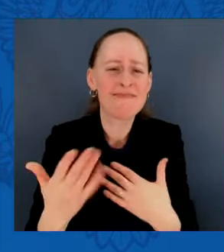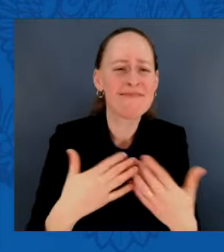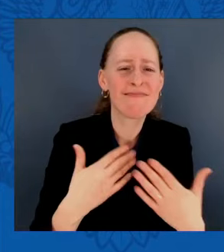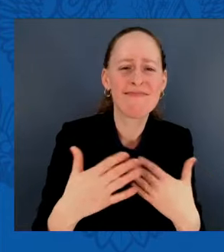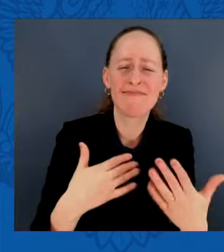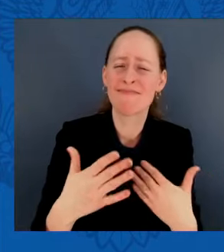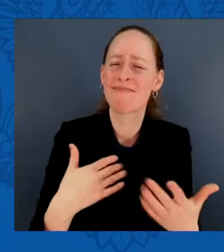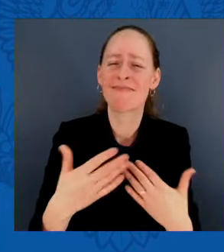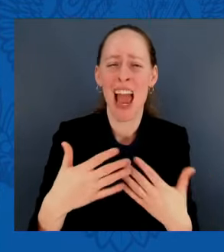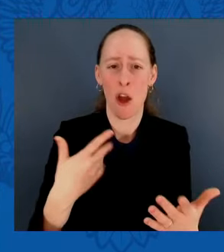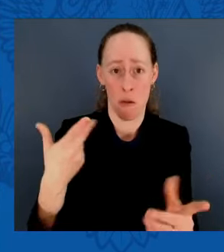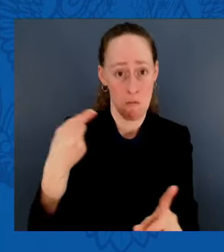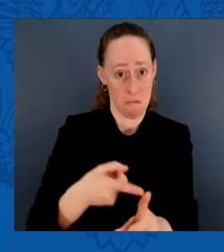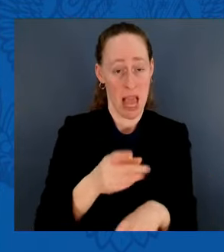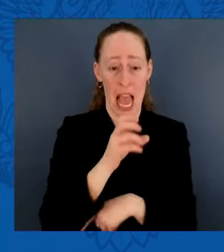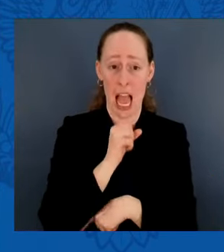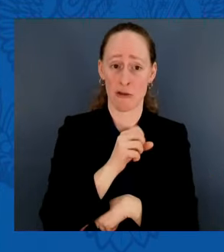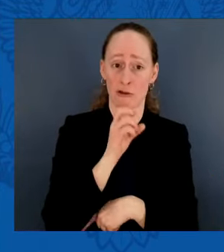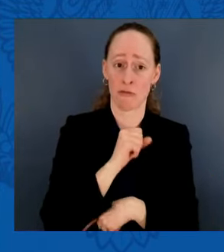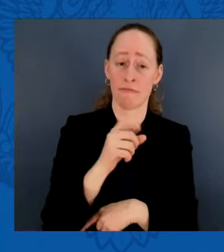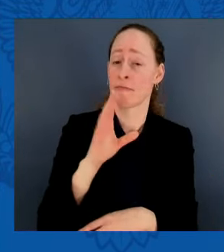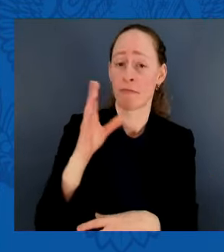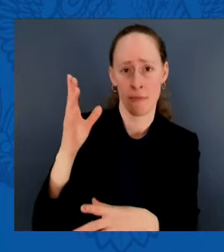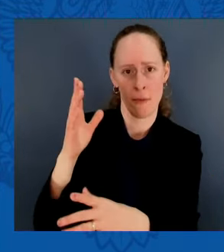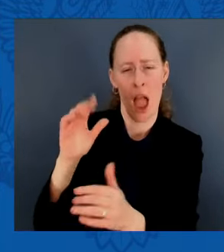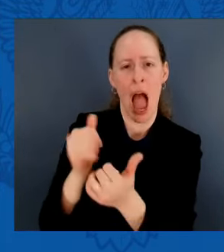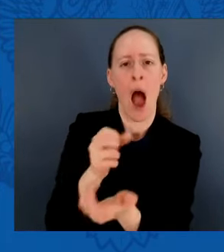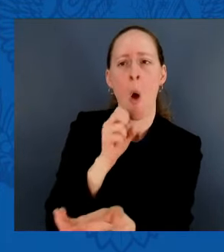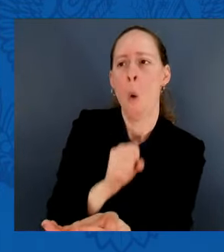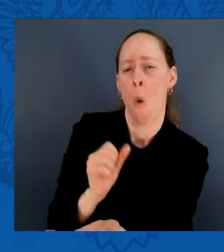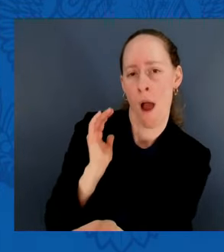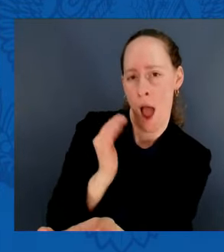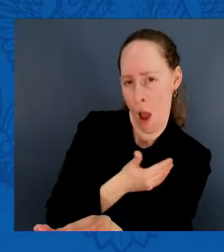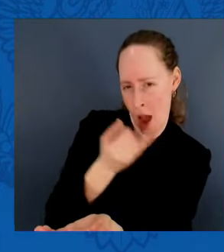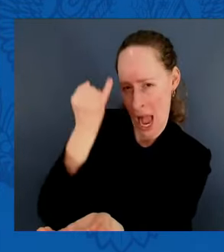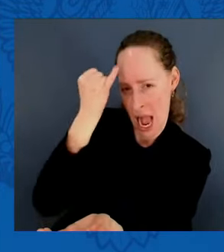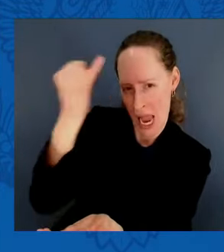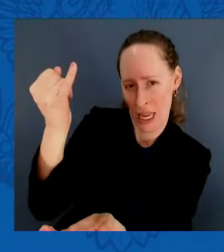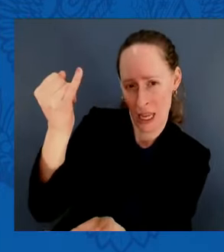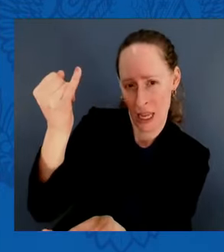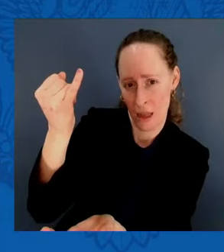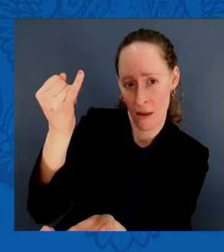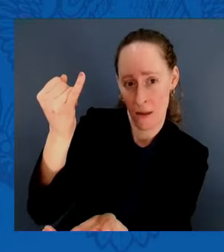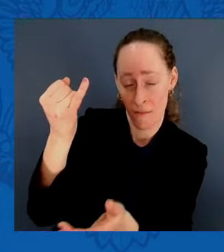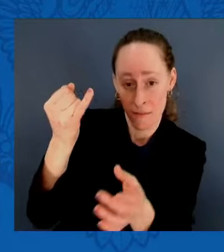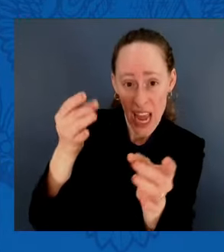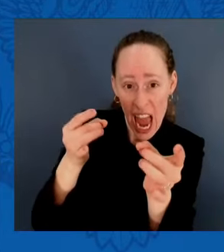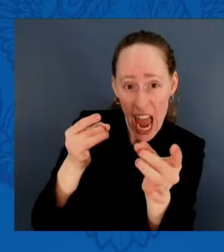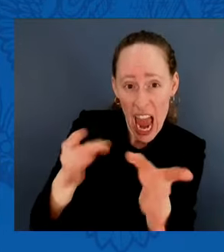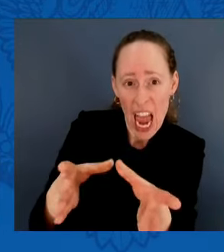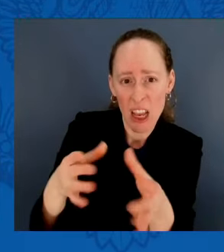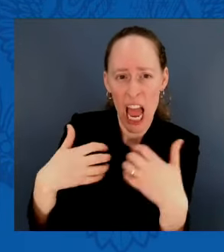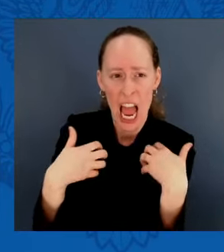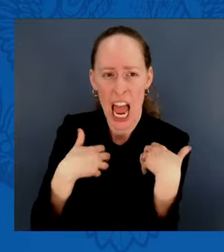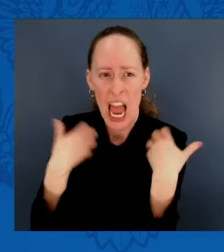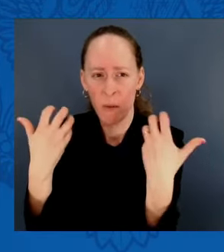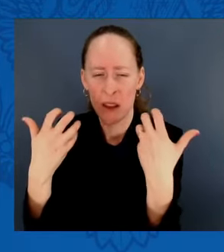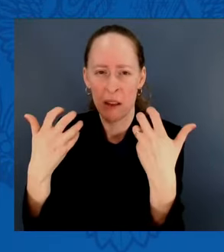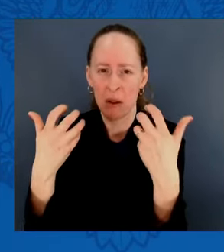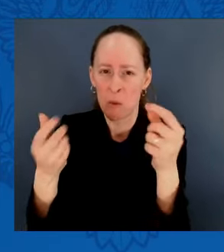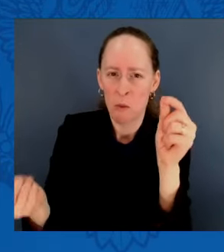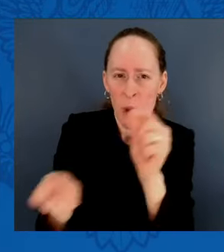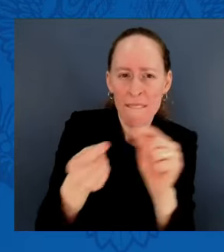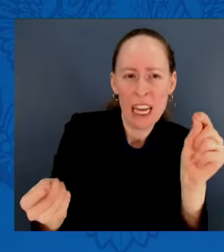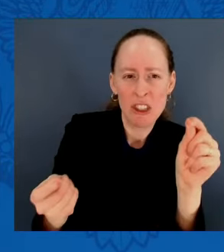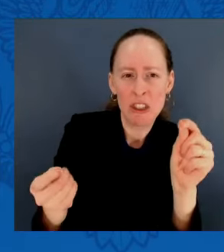ideas. Hate, anger, revenge, retribution are the oldest of ideas. But you can't lead America